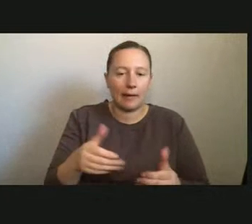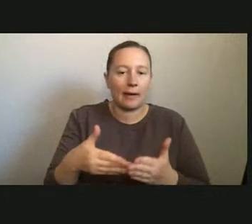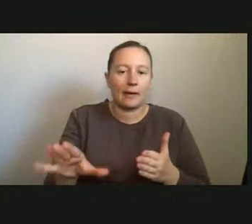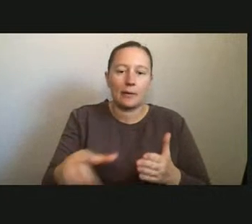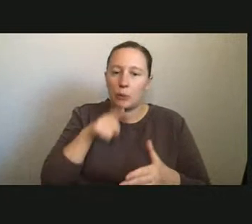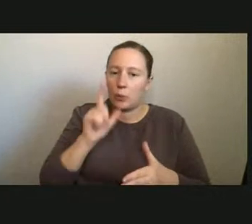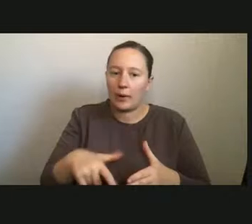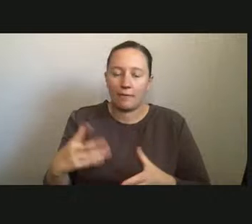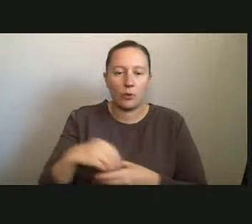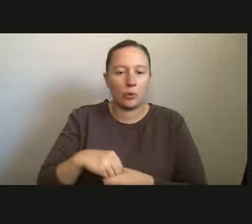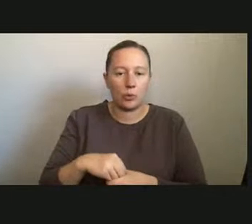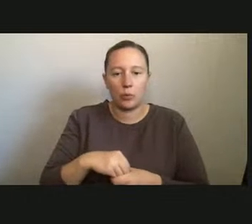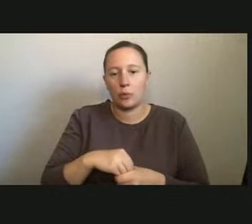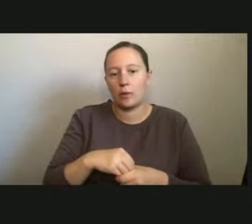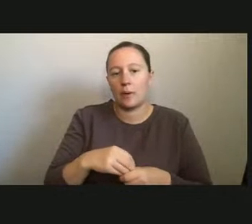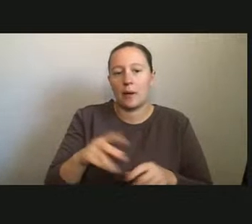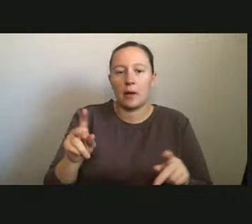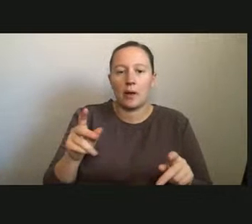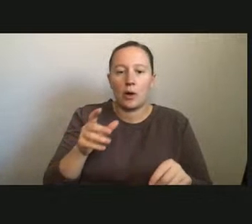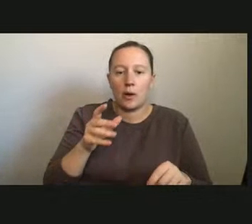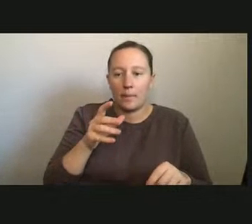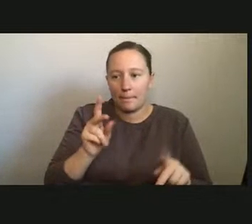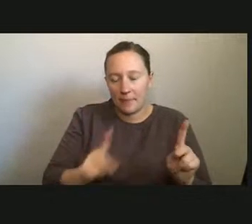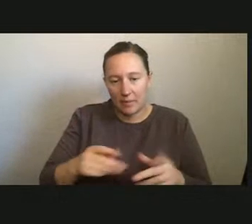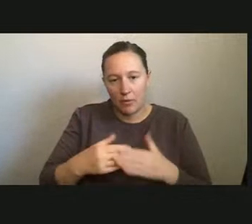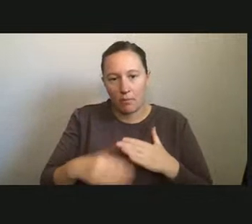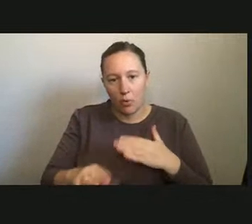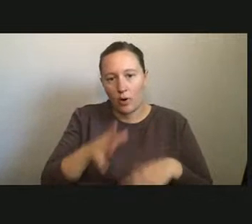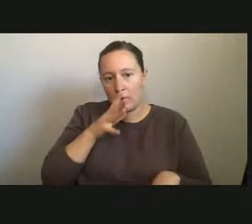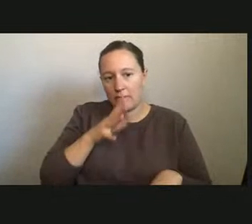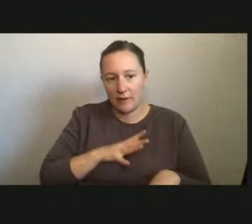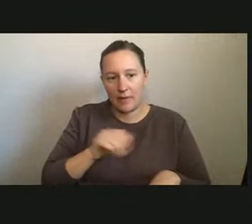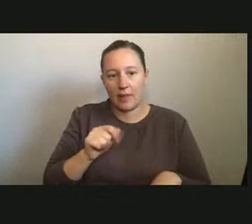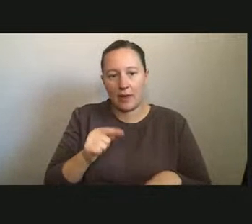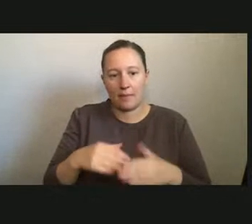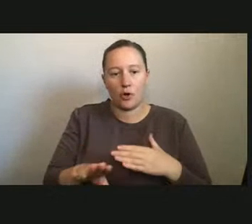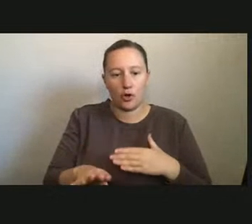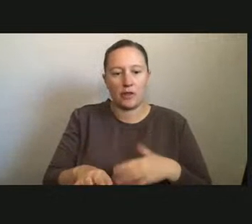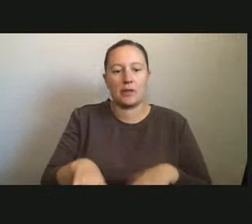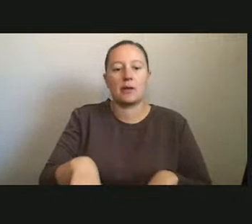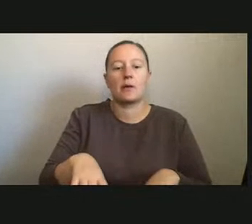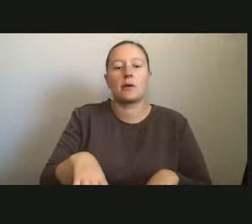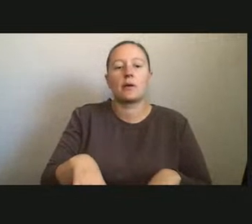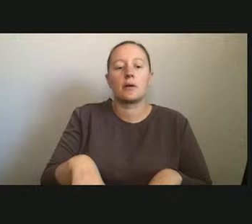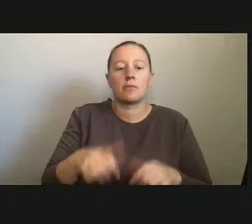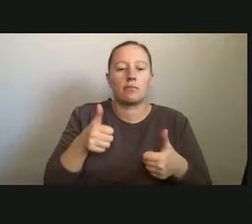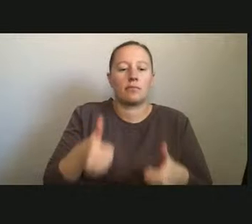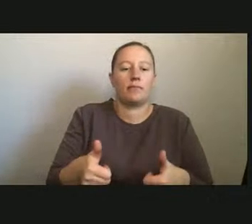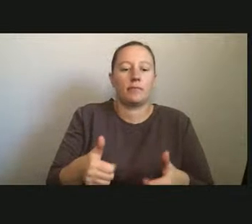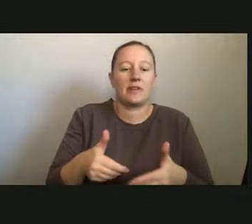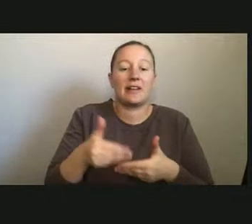individuals from this study. I'll give it a thumbs up. Now let's move on to the next case study.